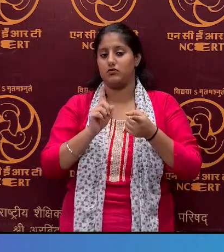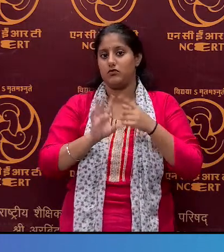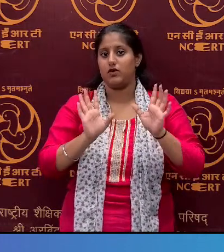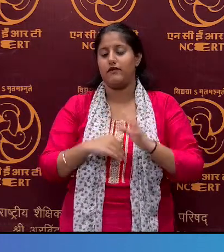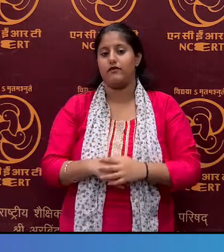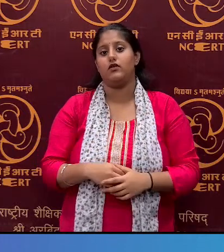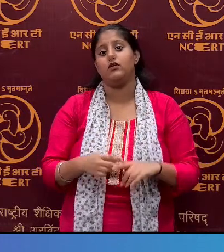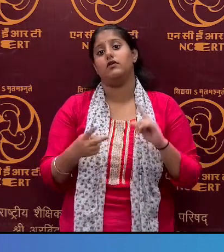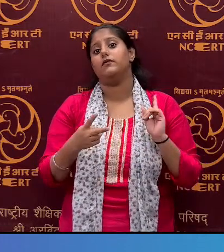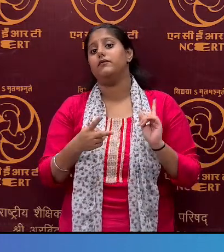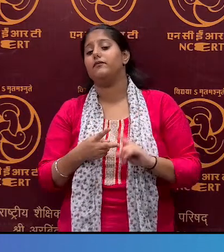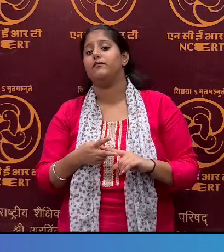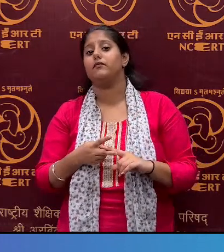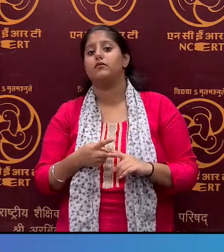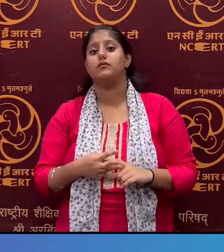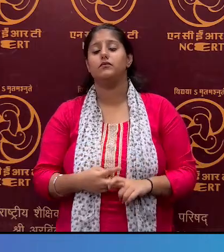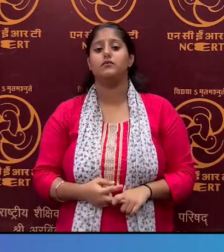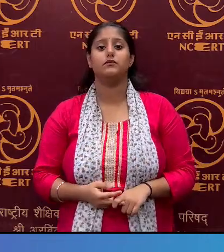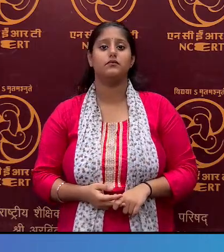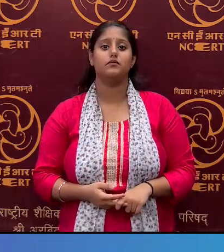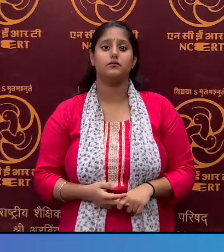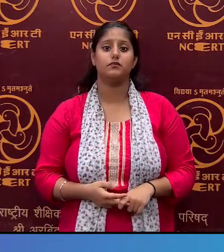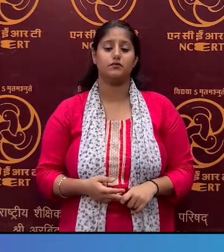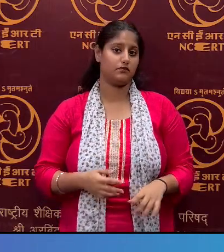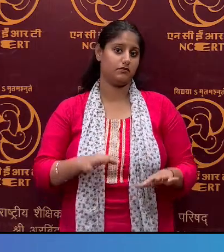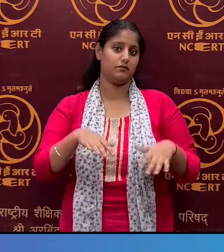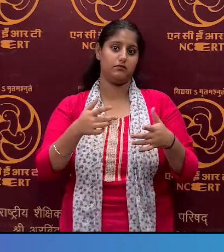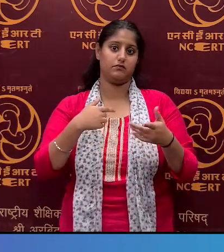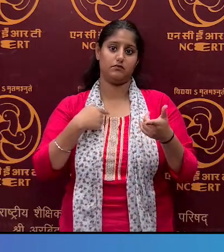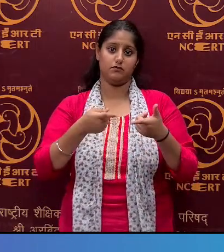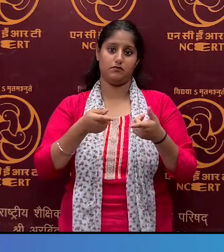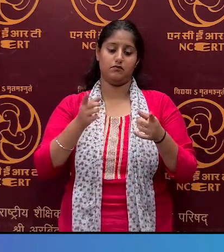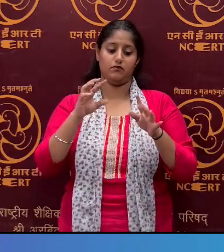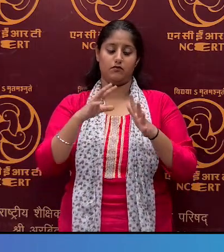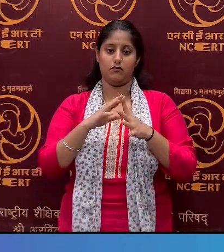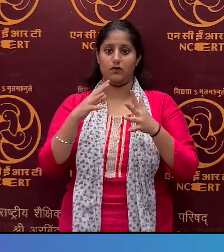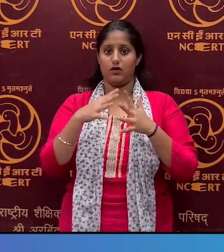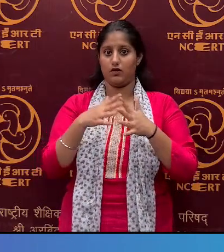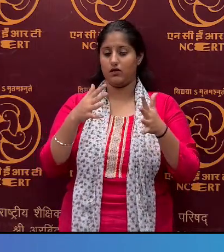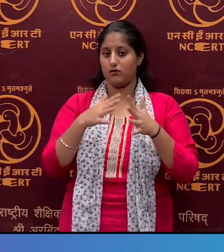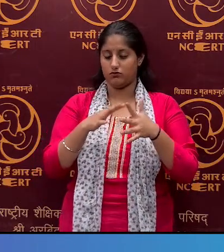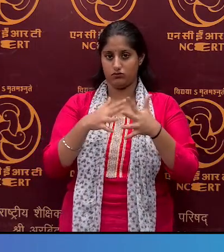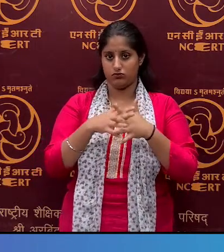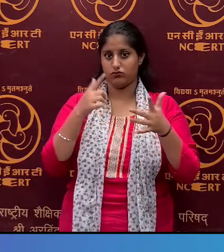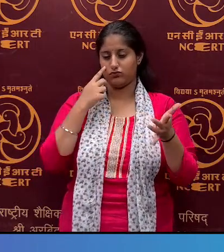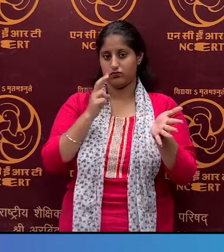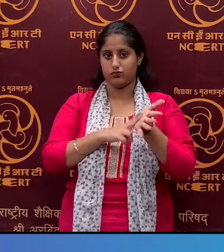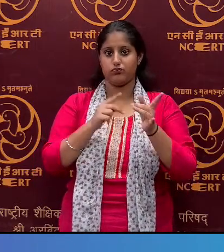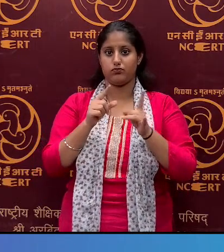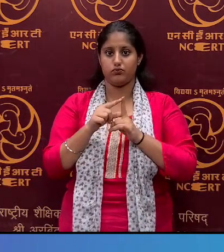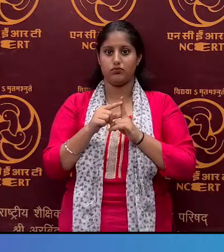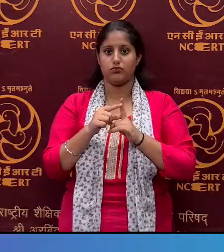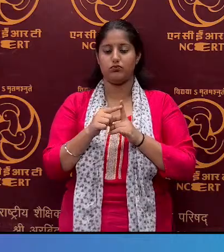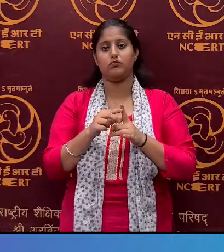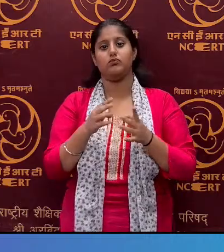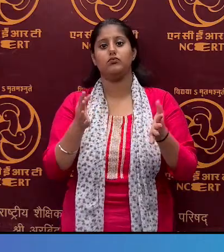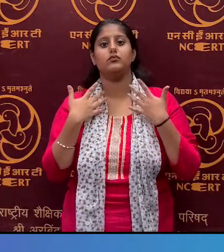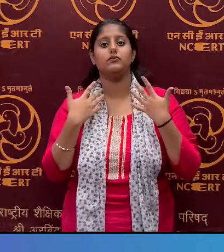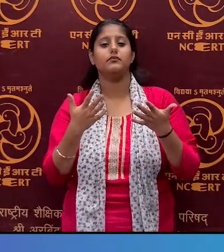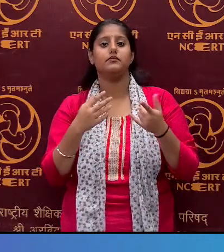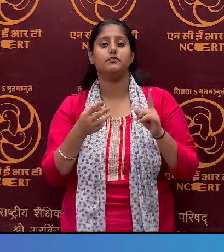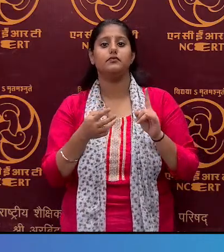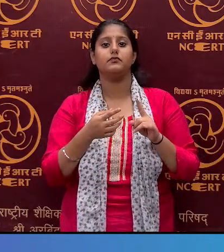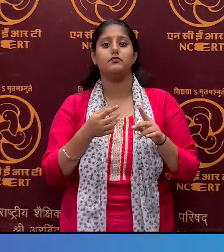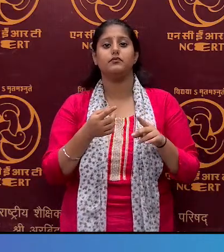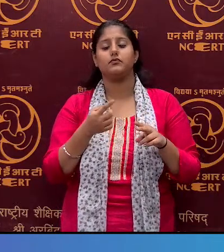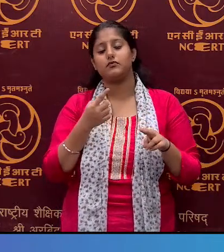Next is wind. The nature of wind matter a lot, right? For example, if a